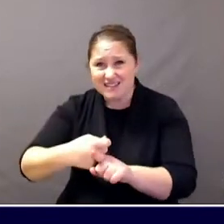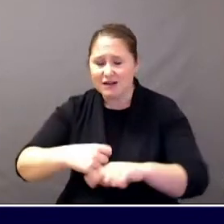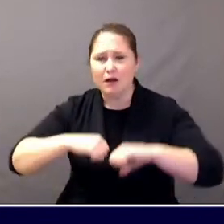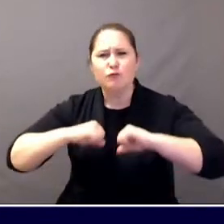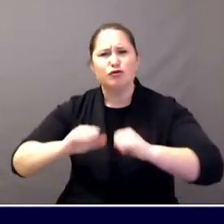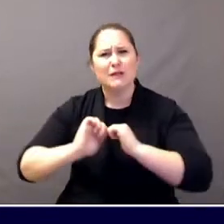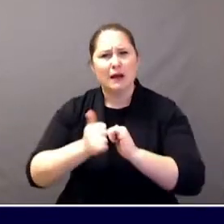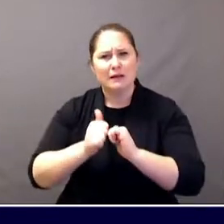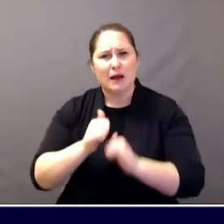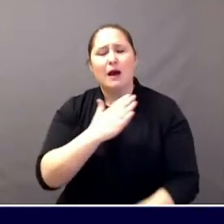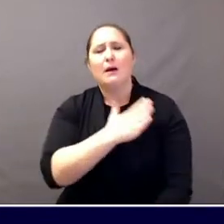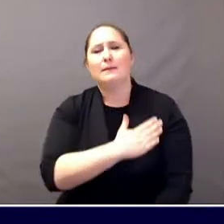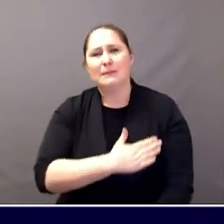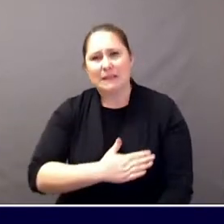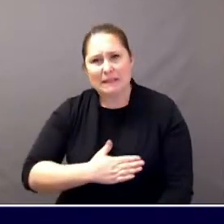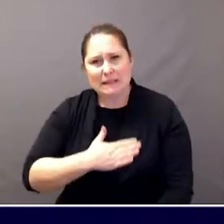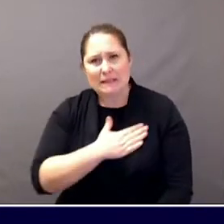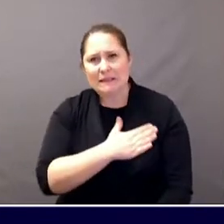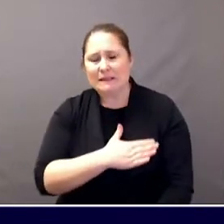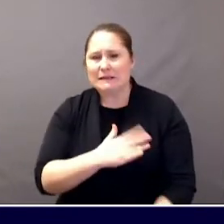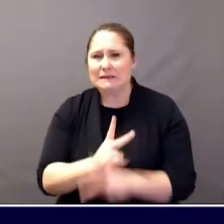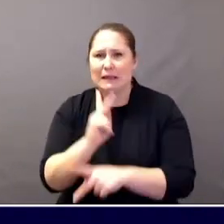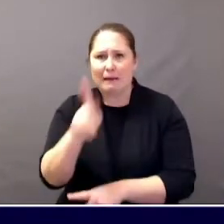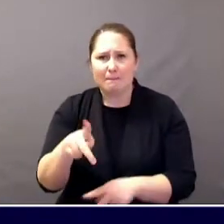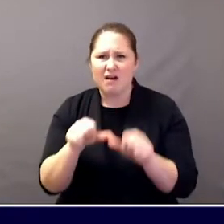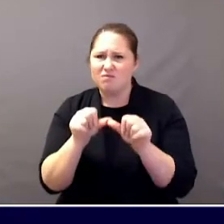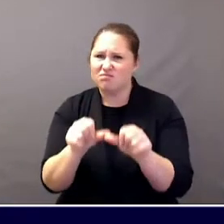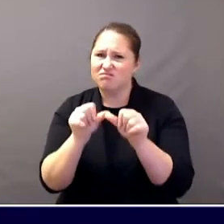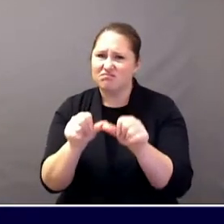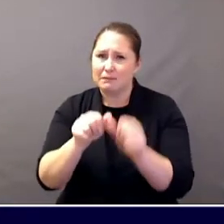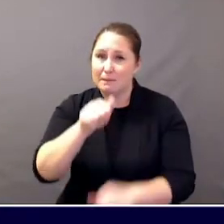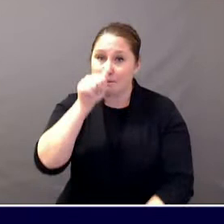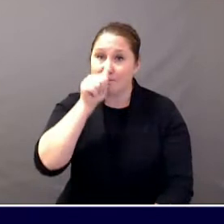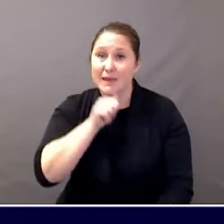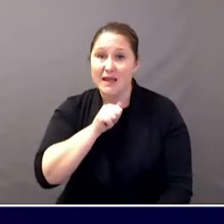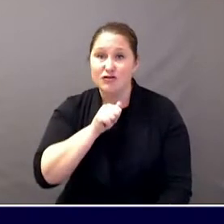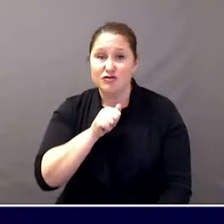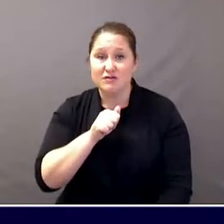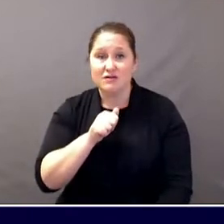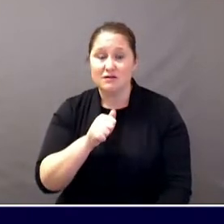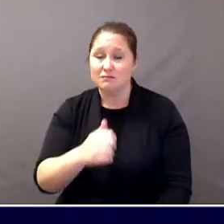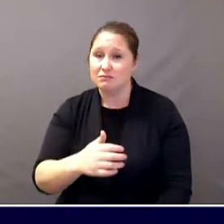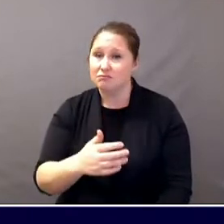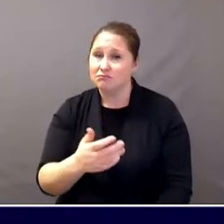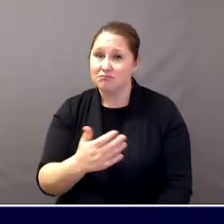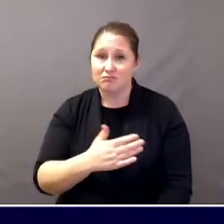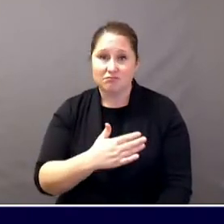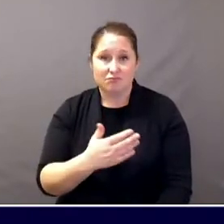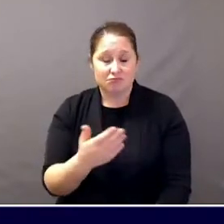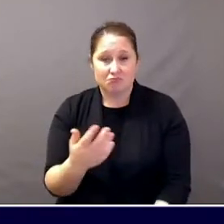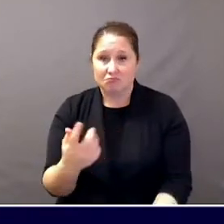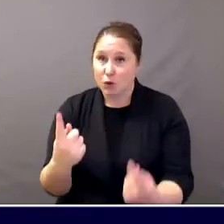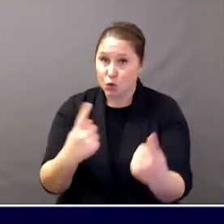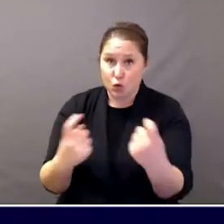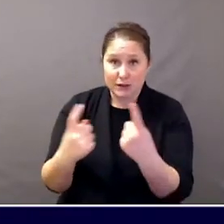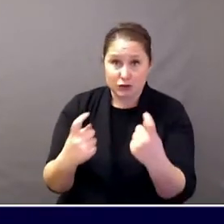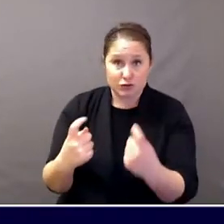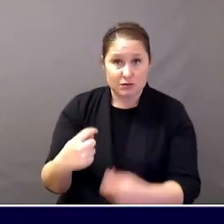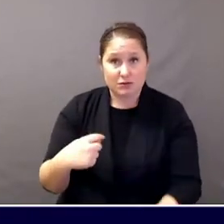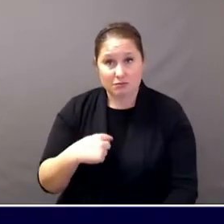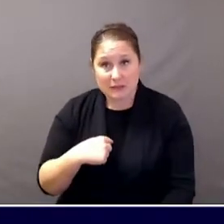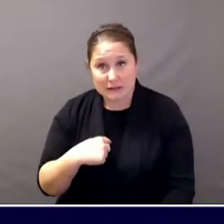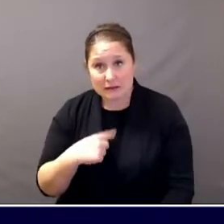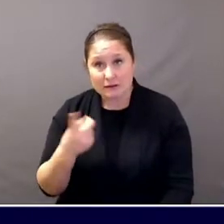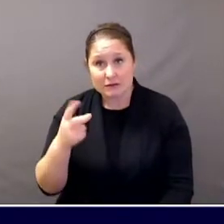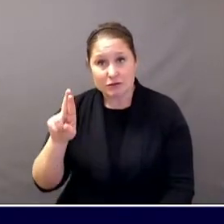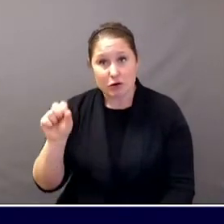patient. Thank you, and I'm happy to discuss and answer any questions, along with, I think, Dr. Shah and